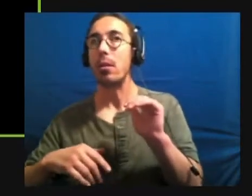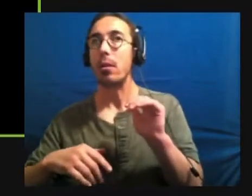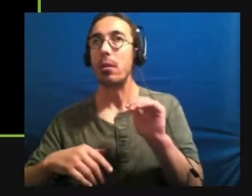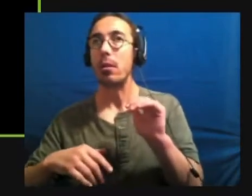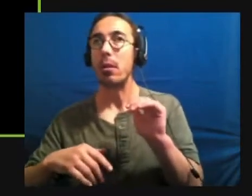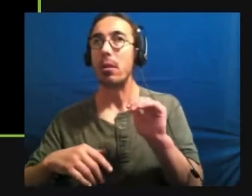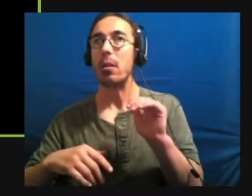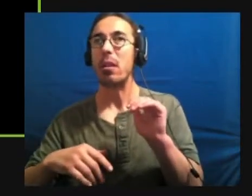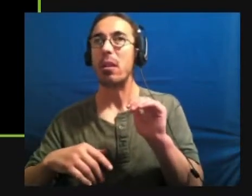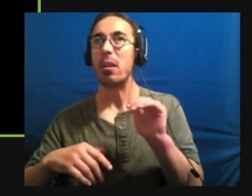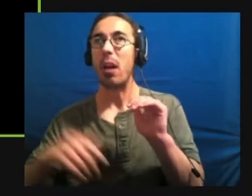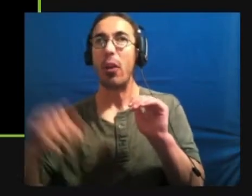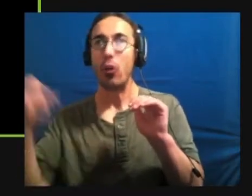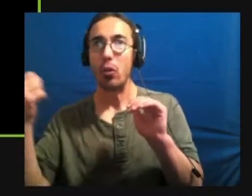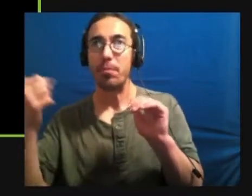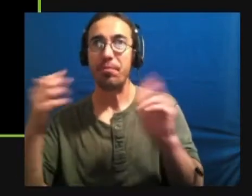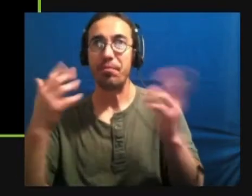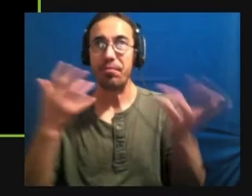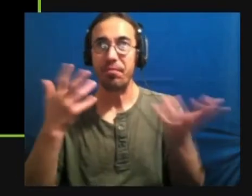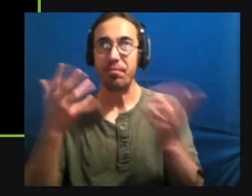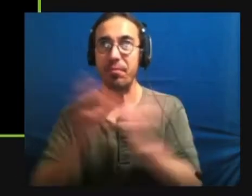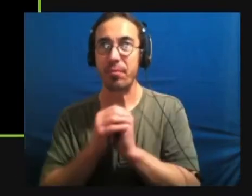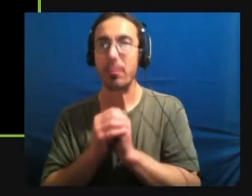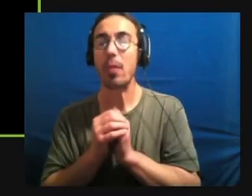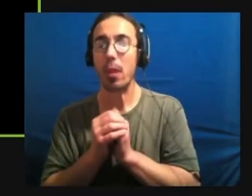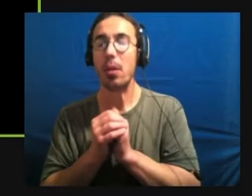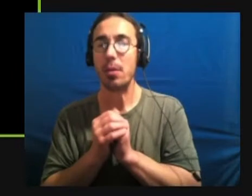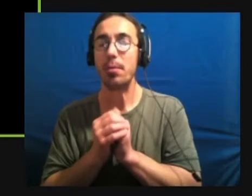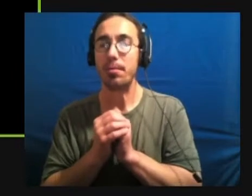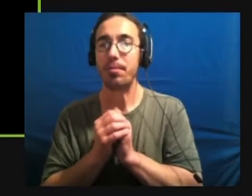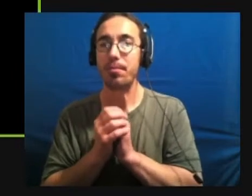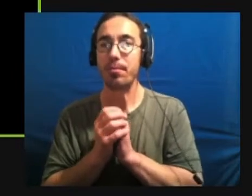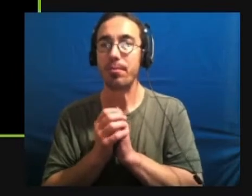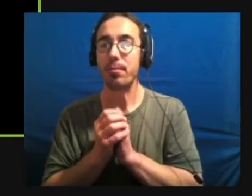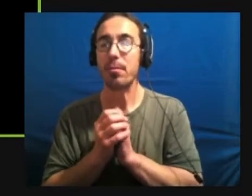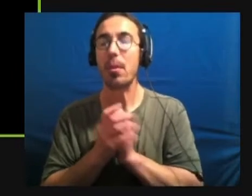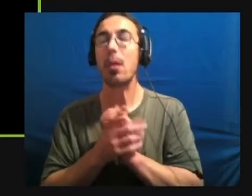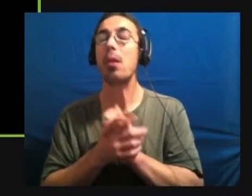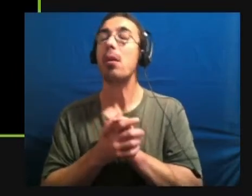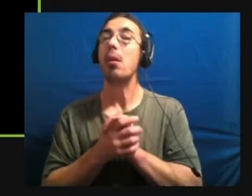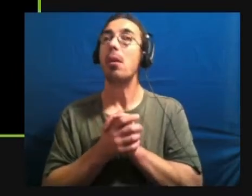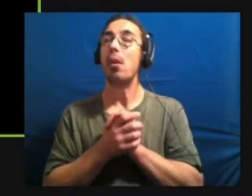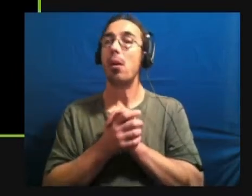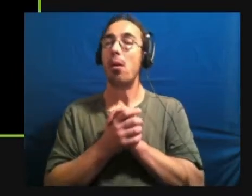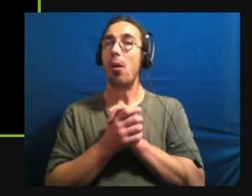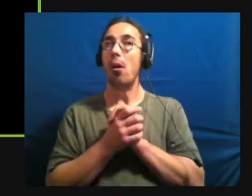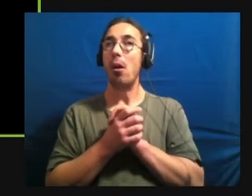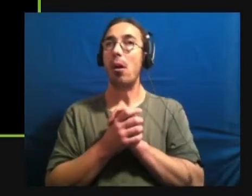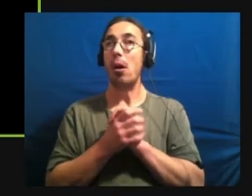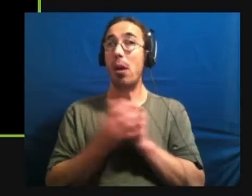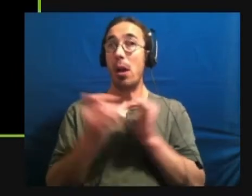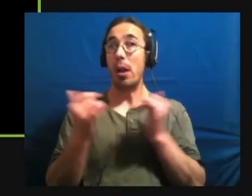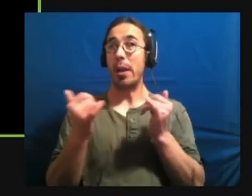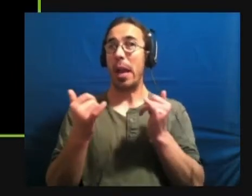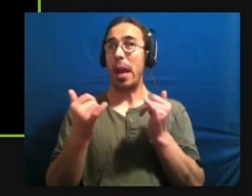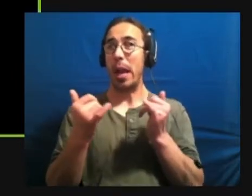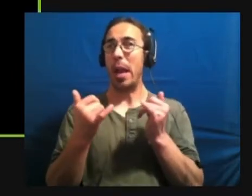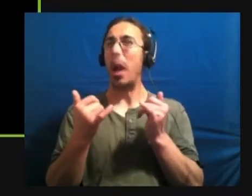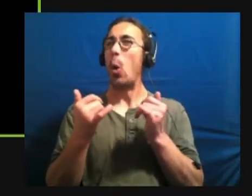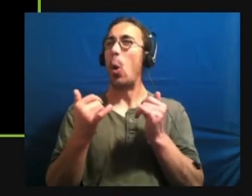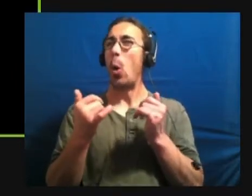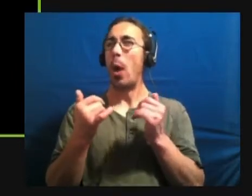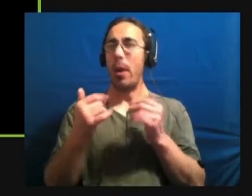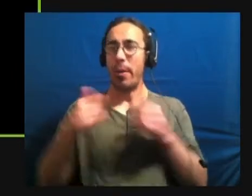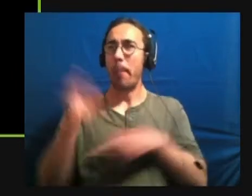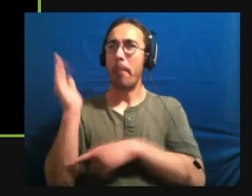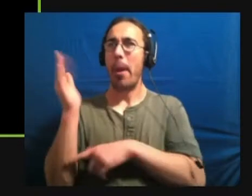paradigm compared to what you're used to. And today we're going to be moving quickly because this is